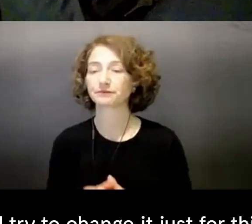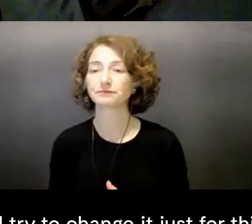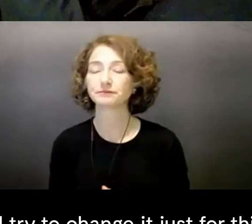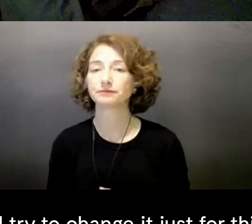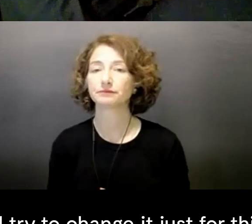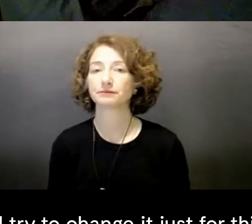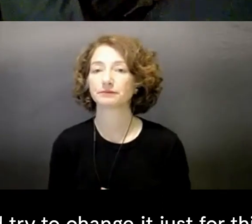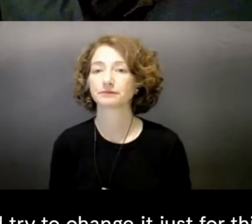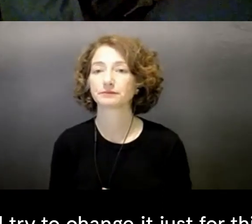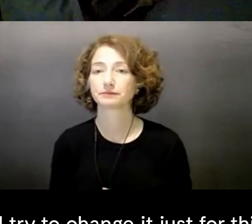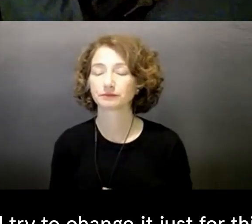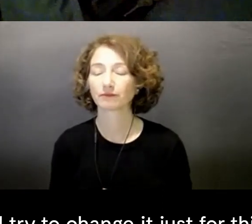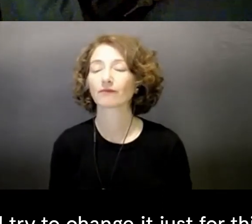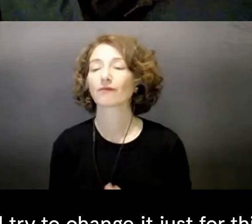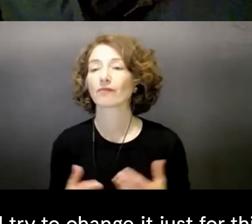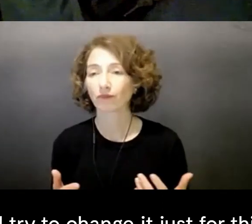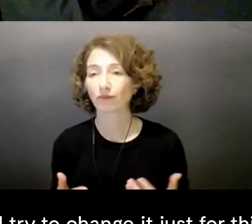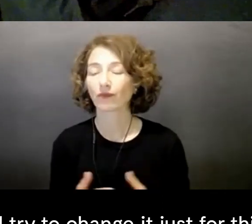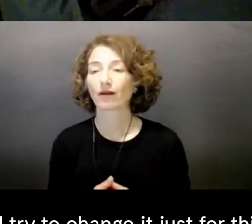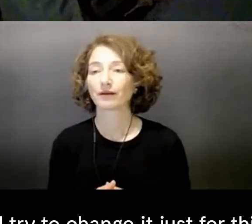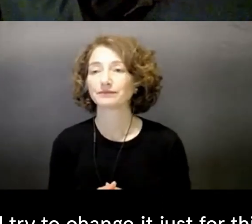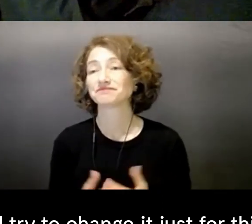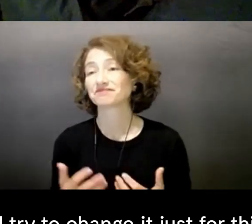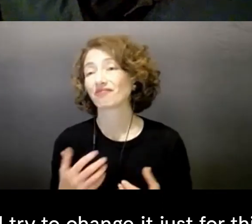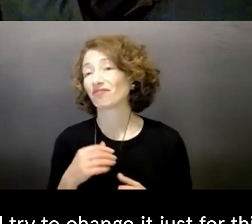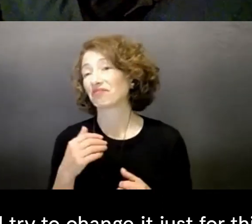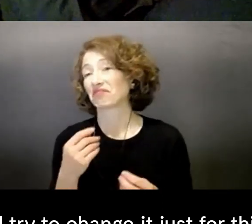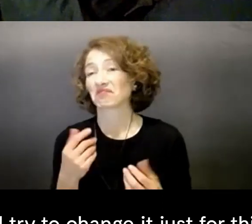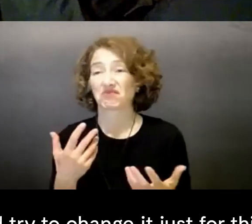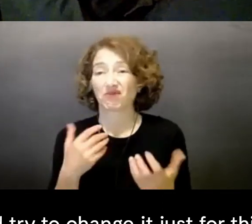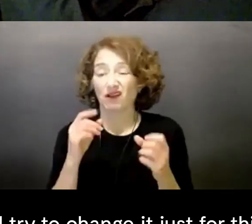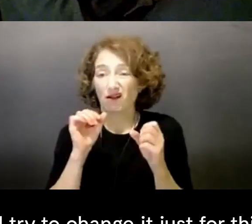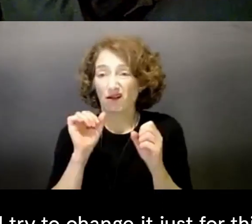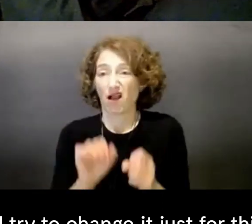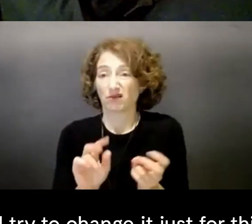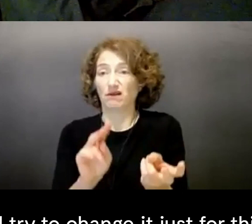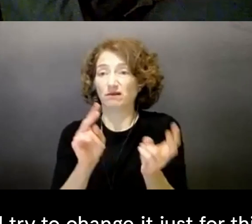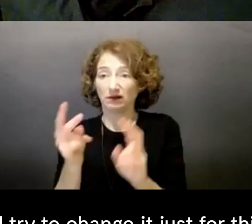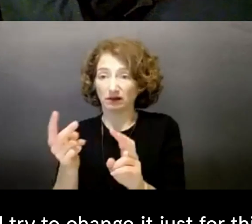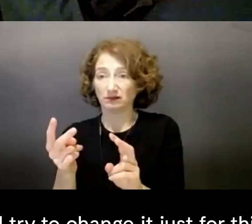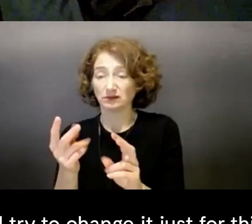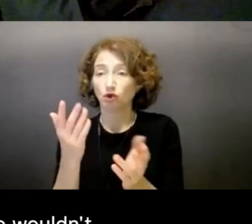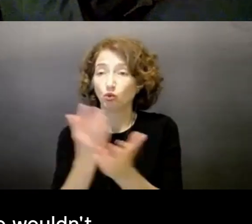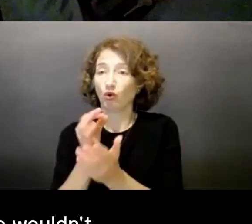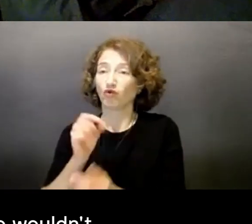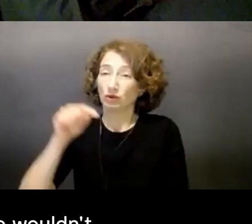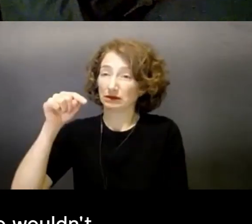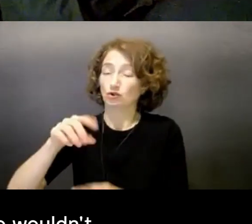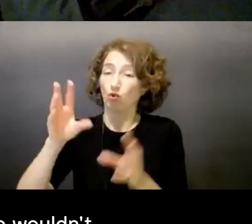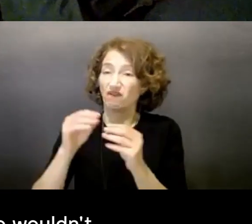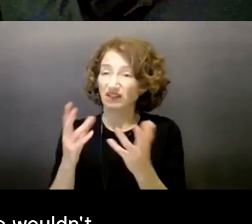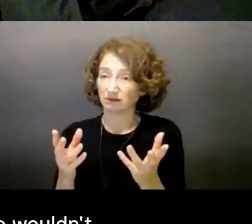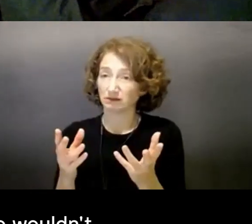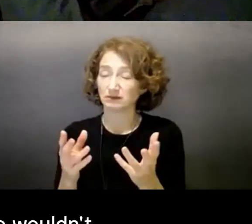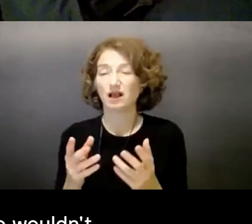So it felt a bit like, okay, we could try to change it just for this conference, but maybe